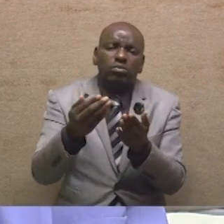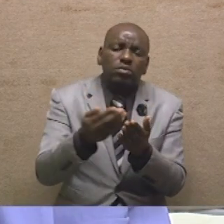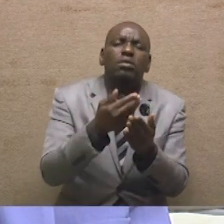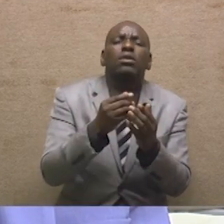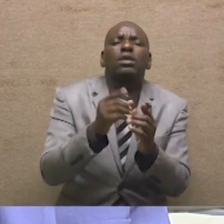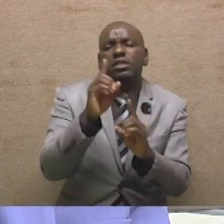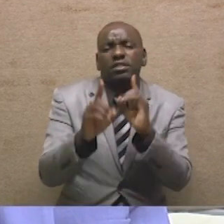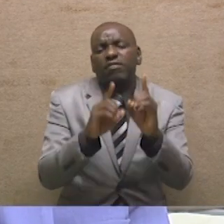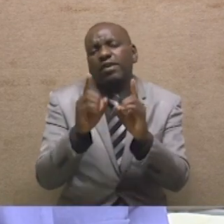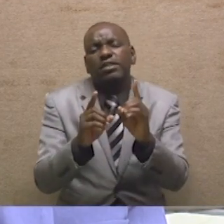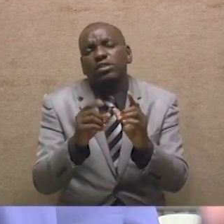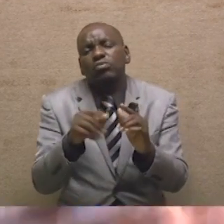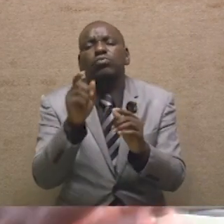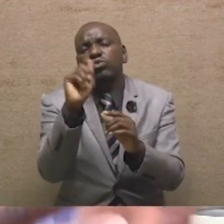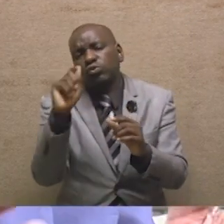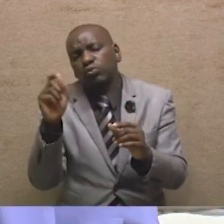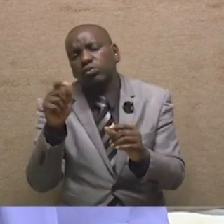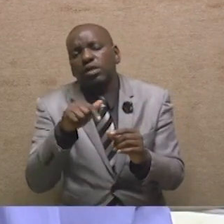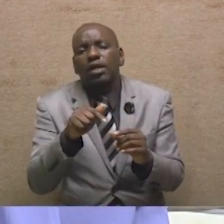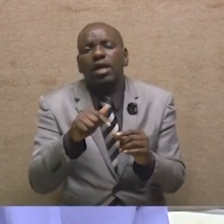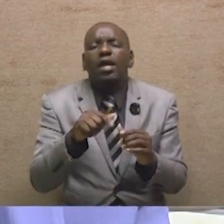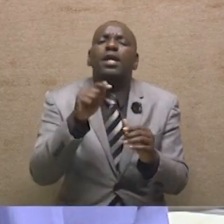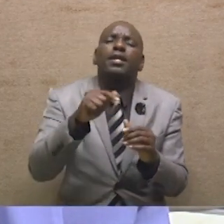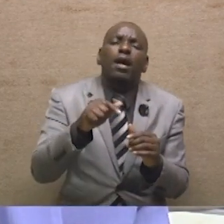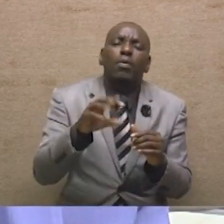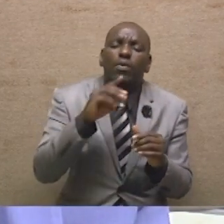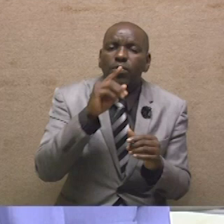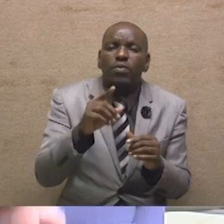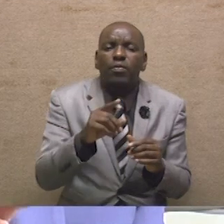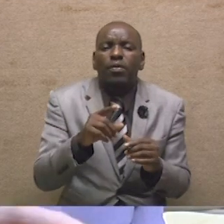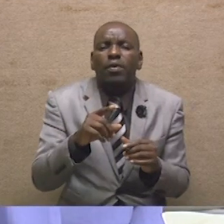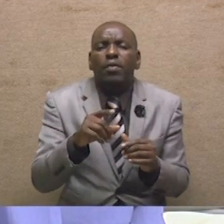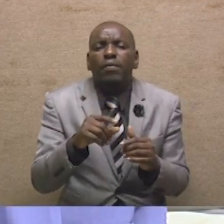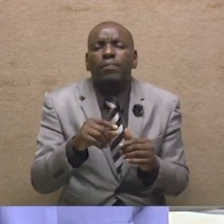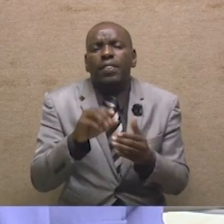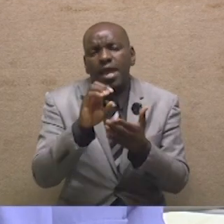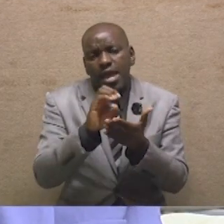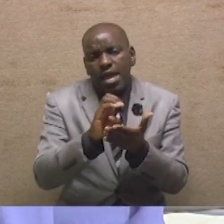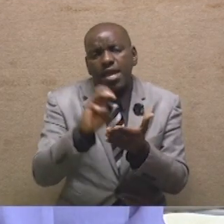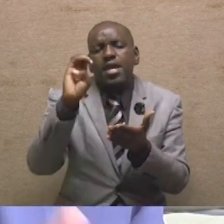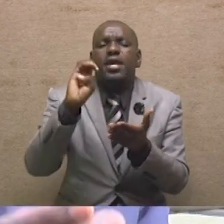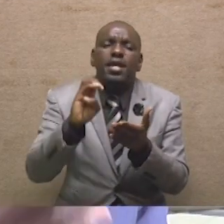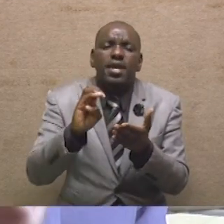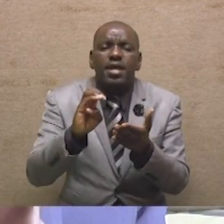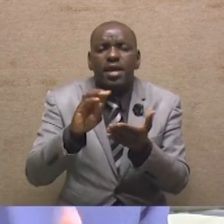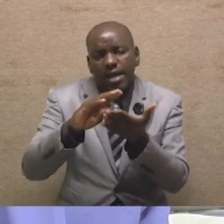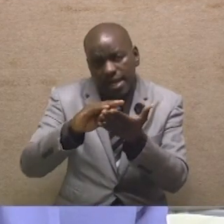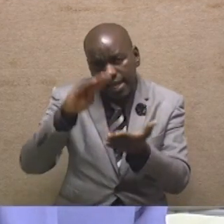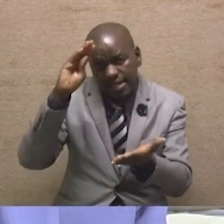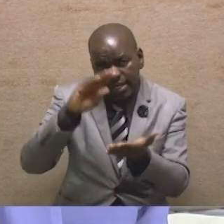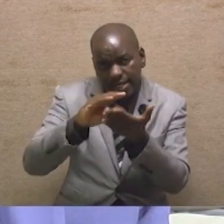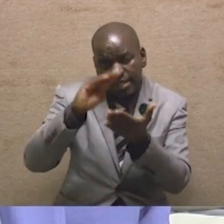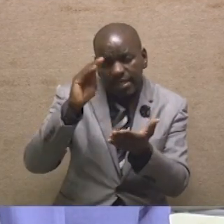increased acceptance of the different types of schools, particularly now because e-learning has